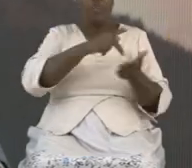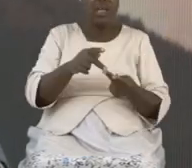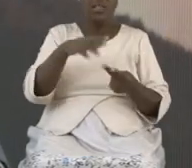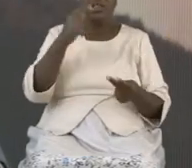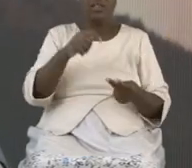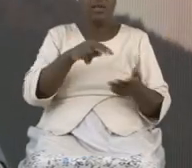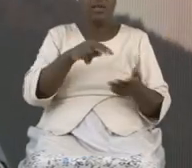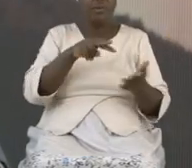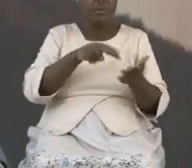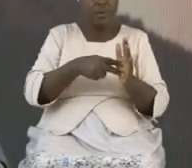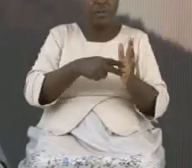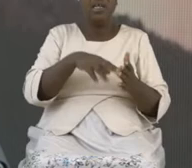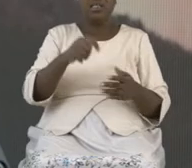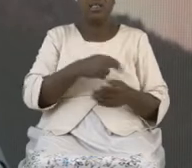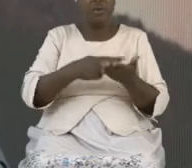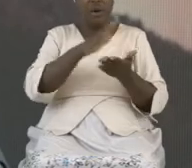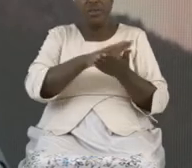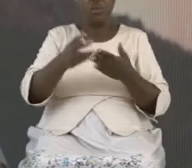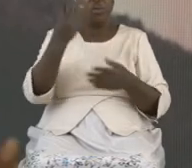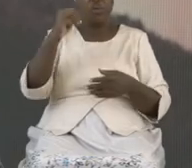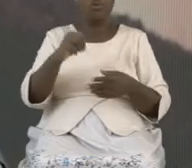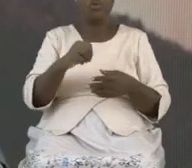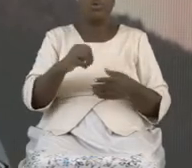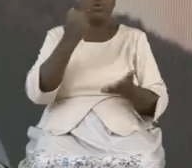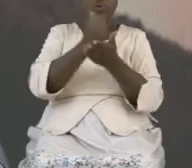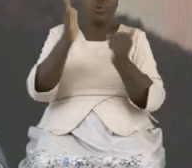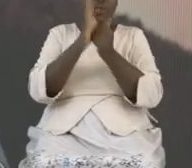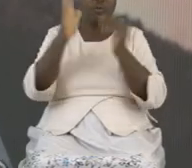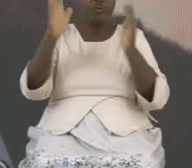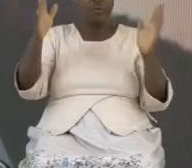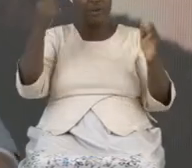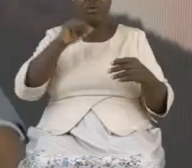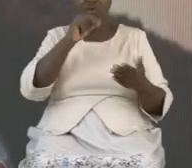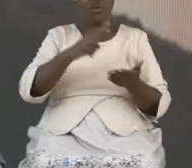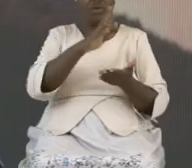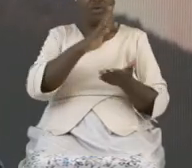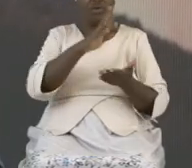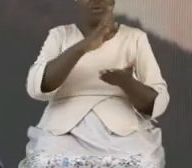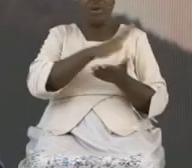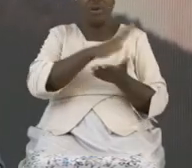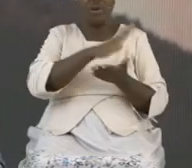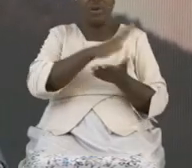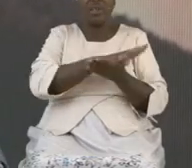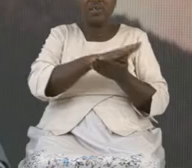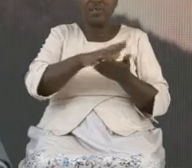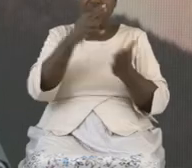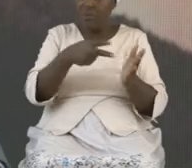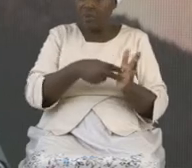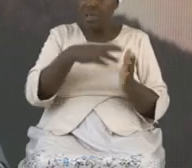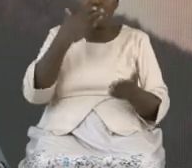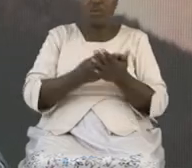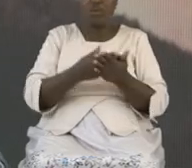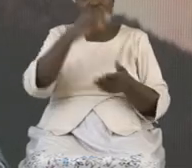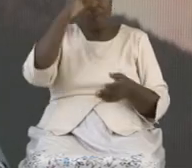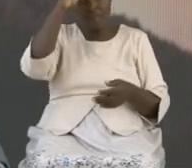was crucified for the unrighteous. That's the purpose. The good man was crucified for